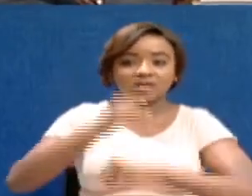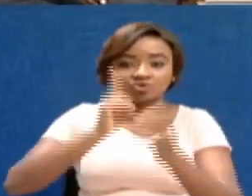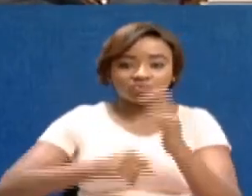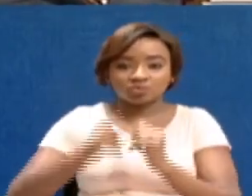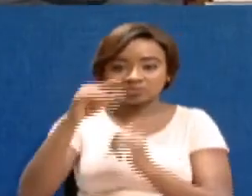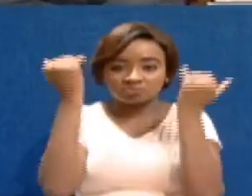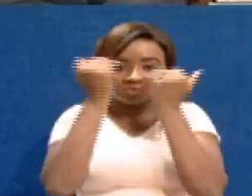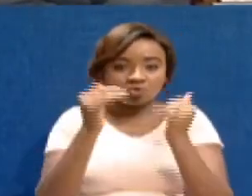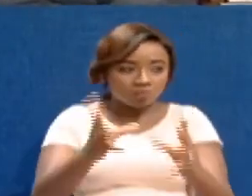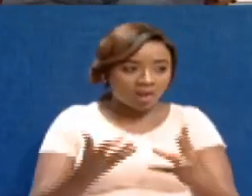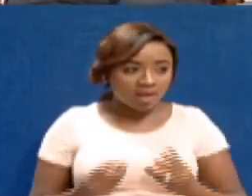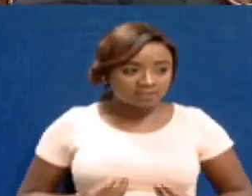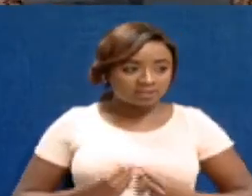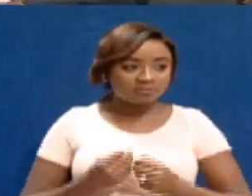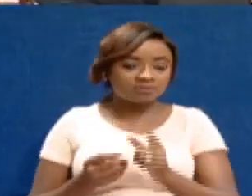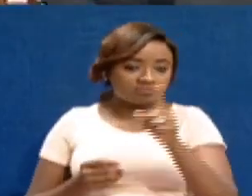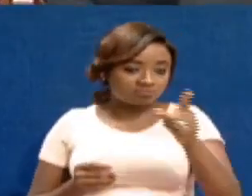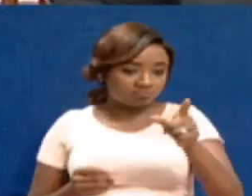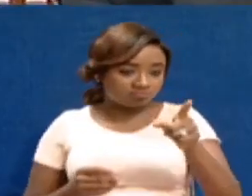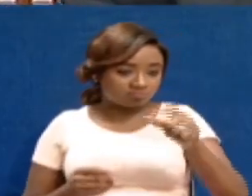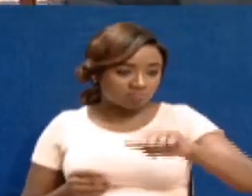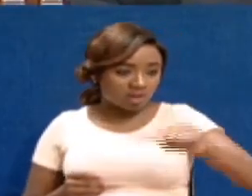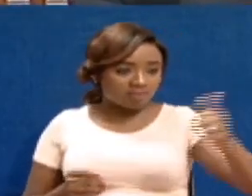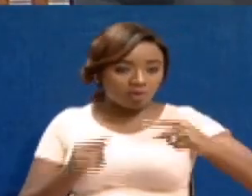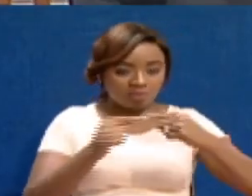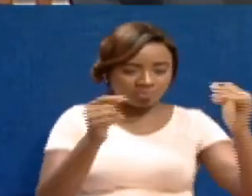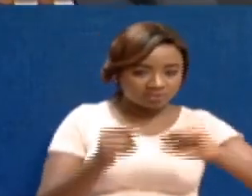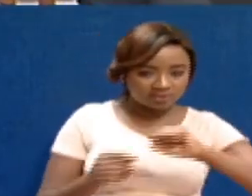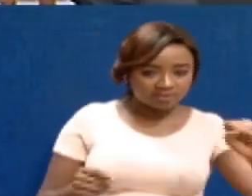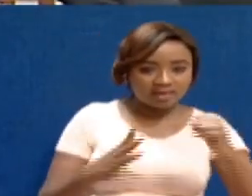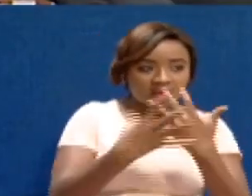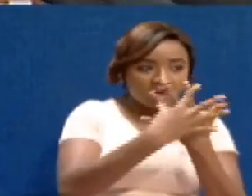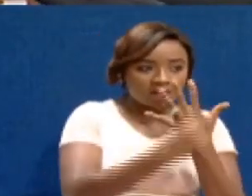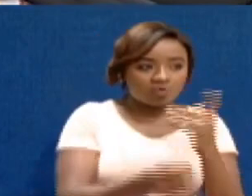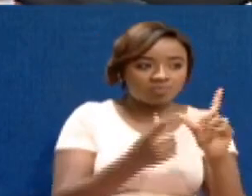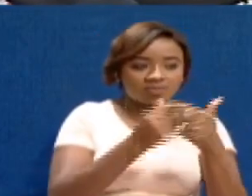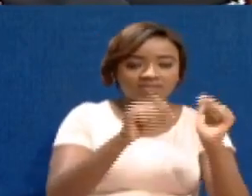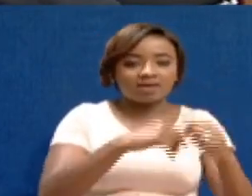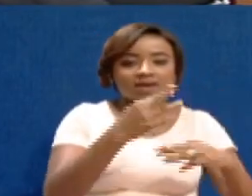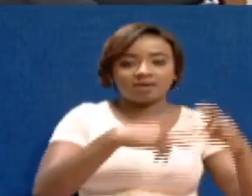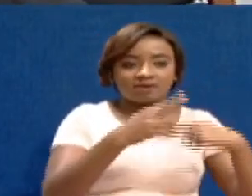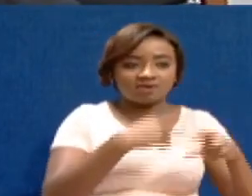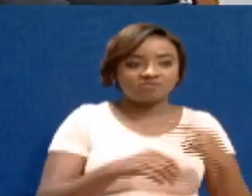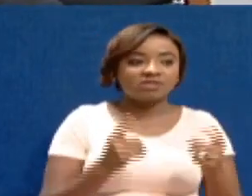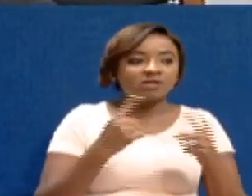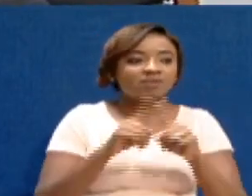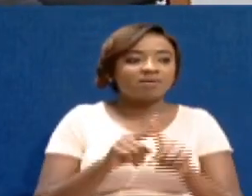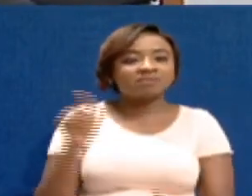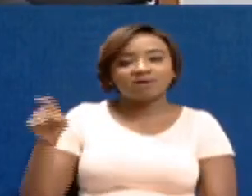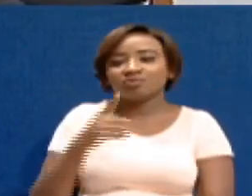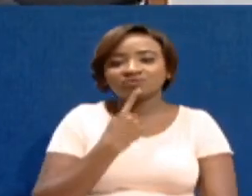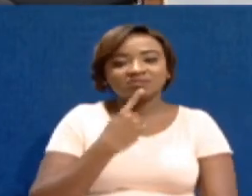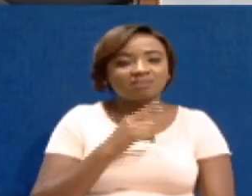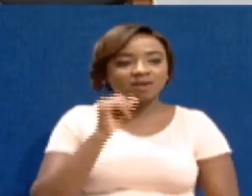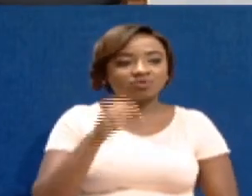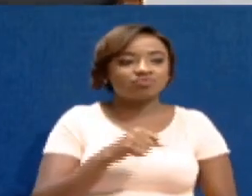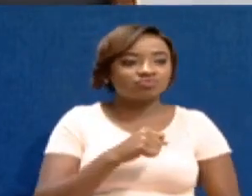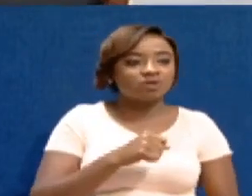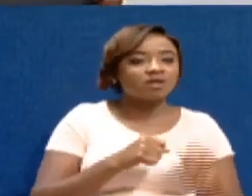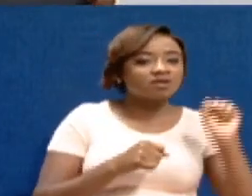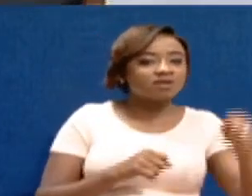available, and then people go around the country collecting signatures. So what they did is developed the bill and then went to collect the